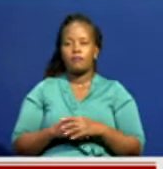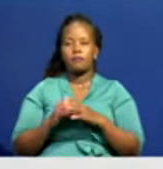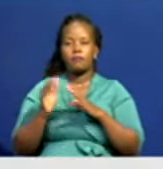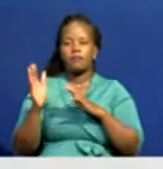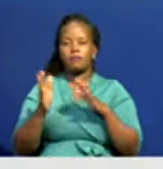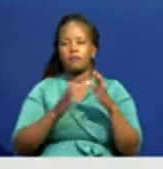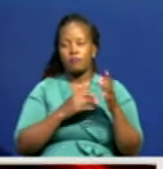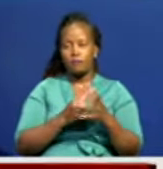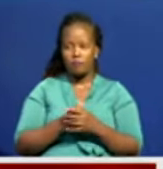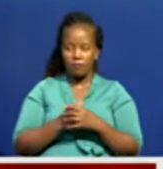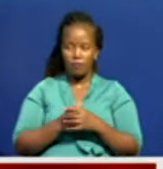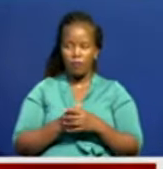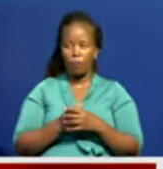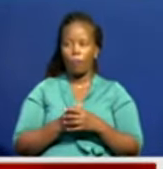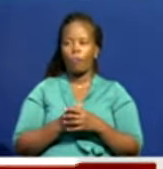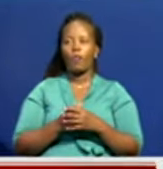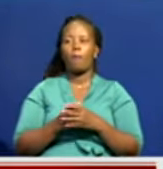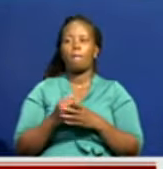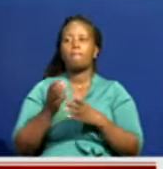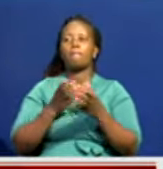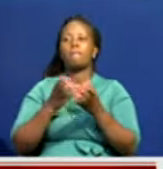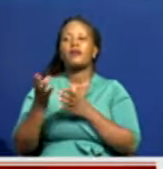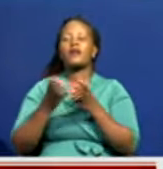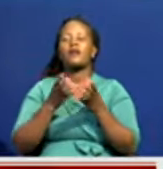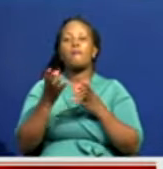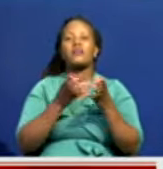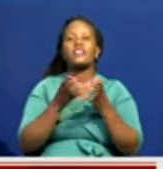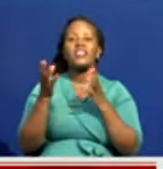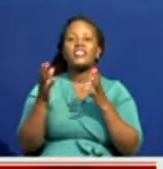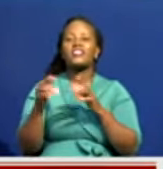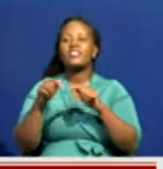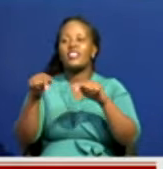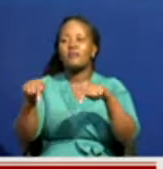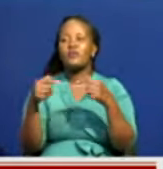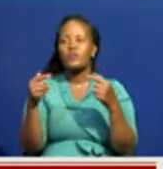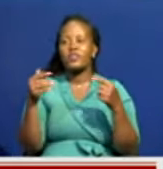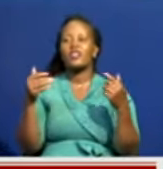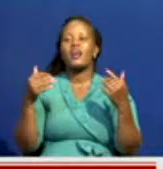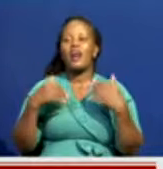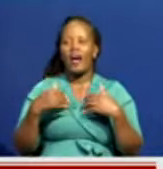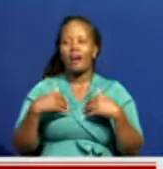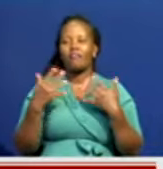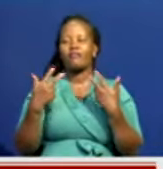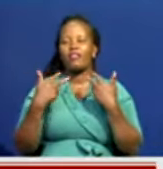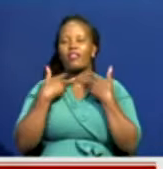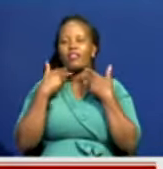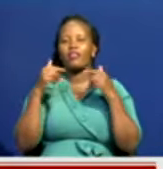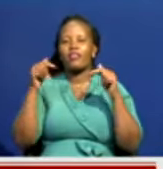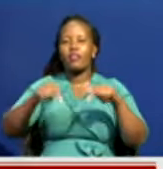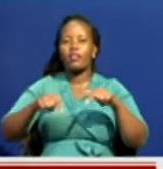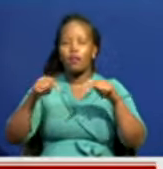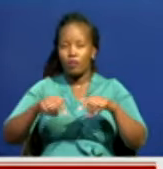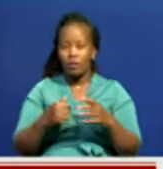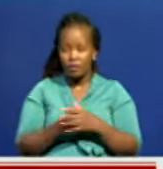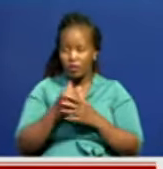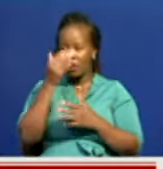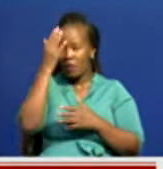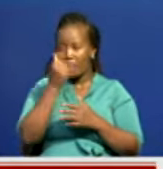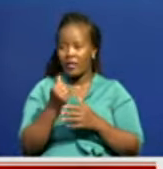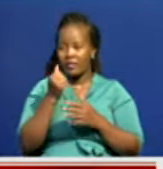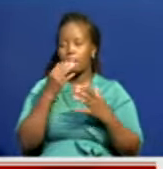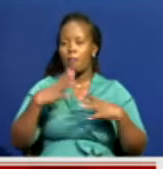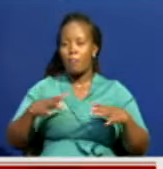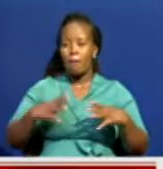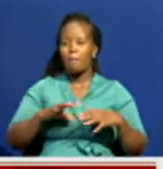Business activities in the Limuru clothes market have stalled for the better part of Thursday after loaders who